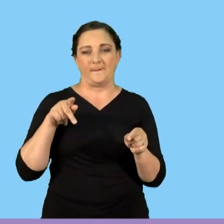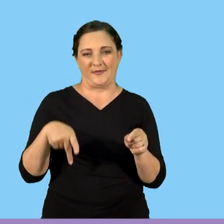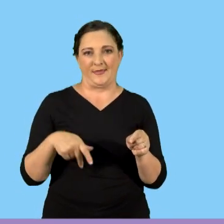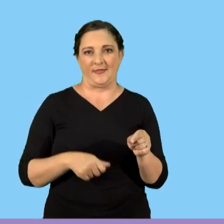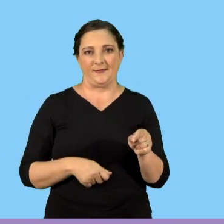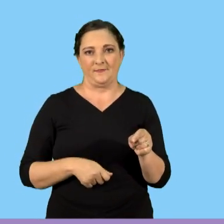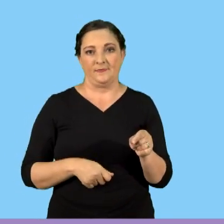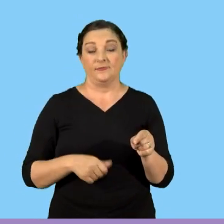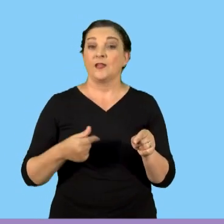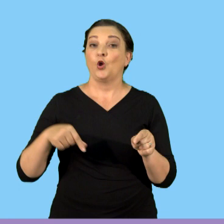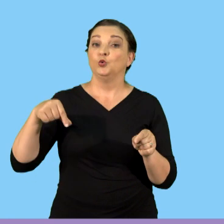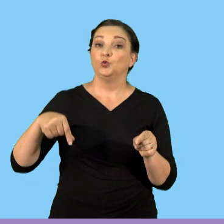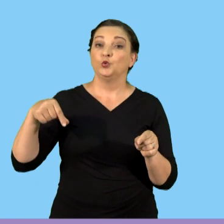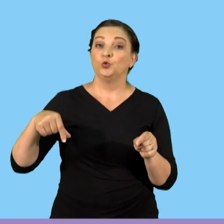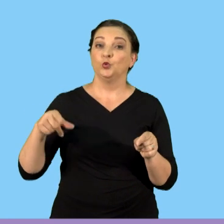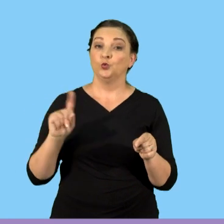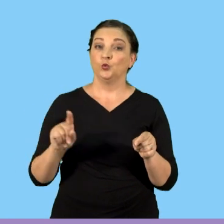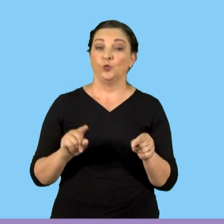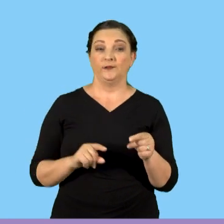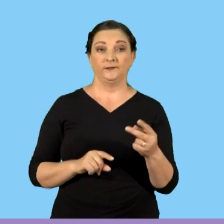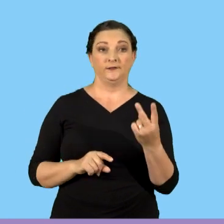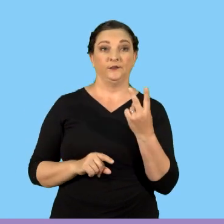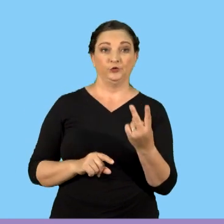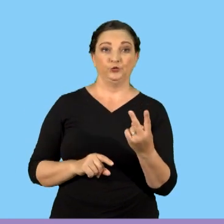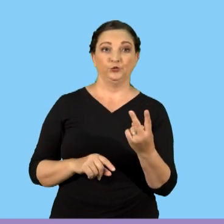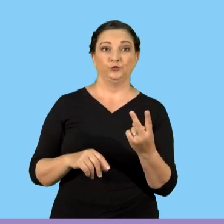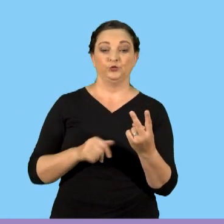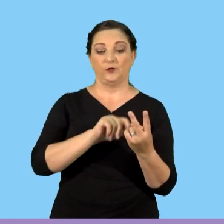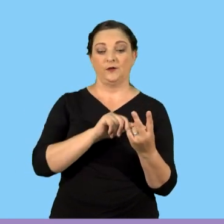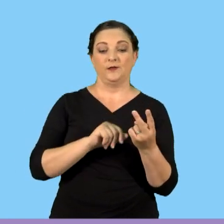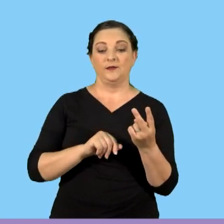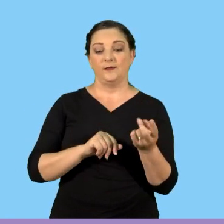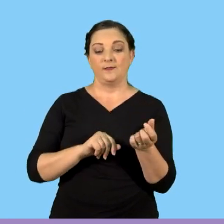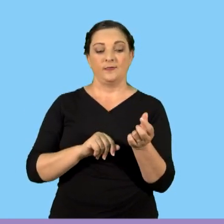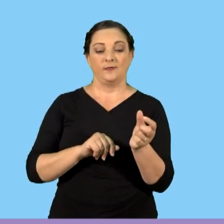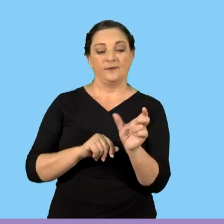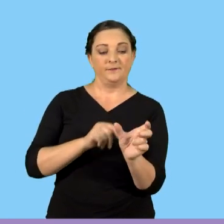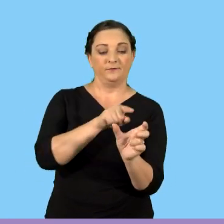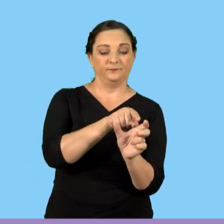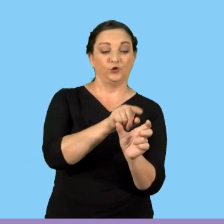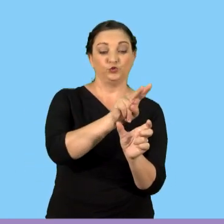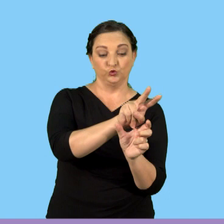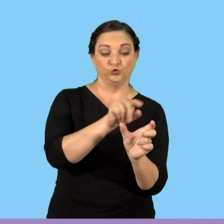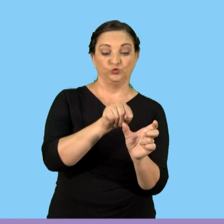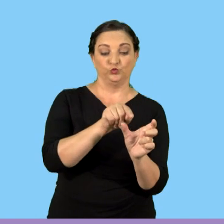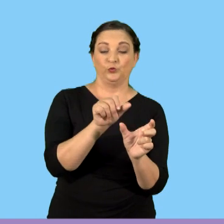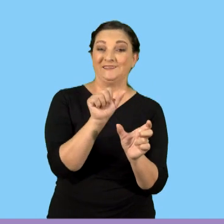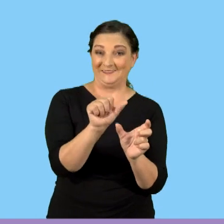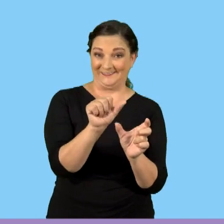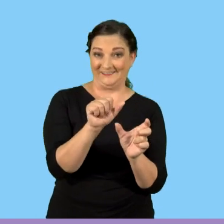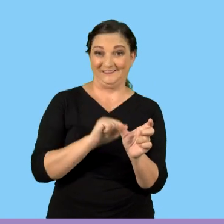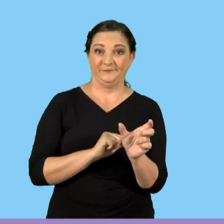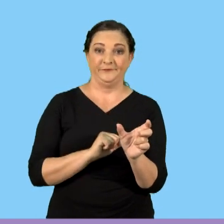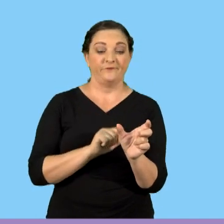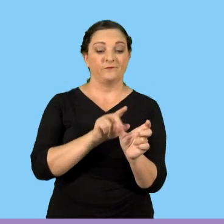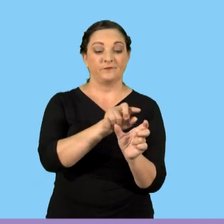our point P. And then our point Q is the 2 and the 6, so that is the 2, and then we go up to the